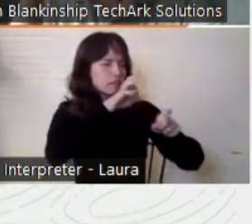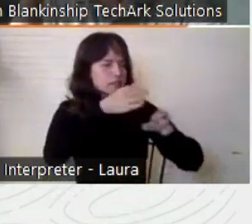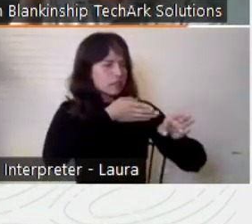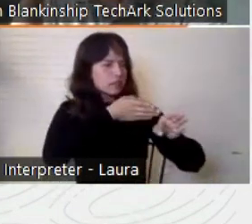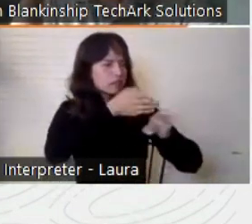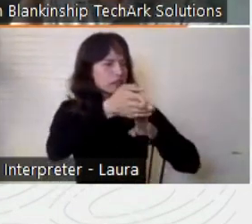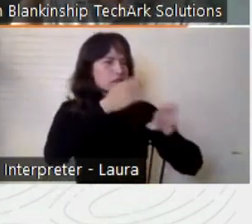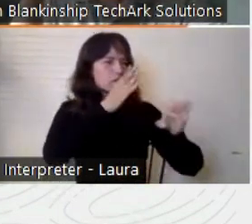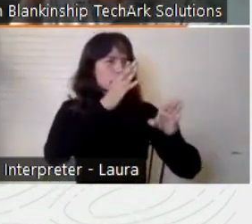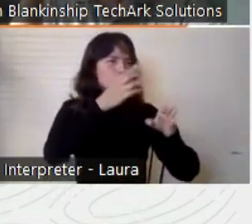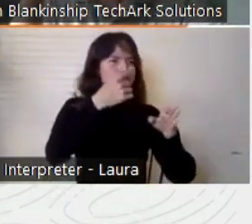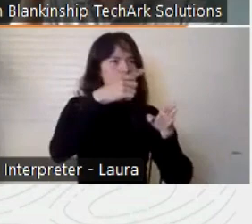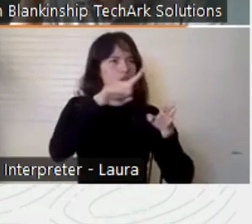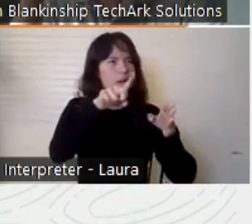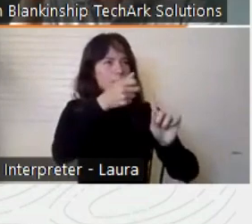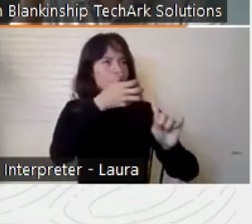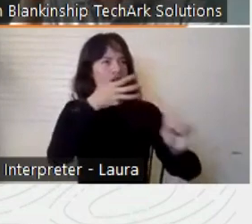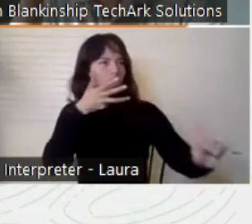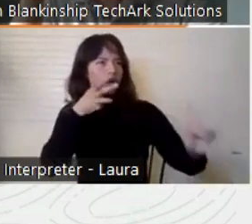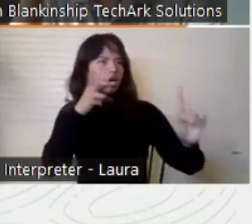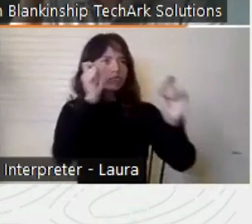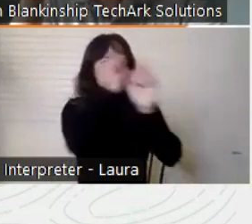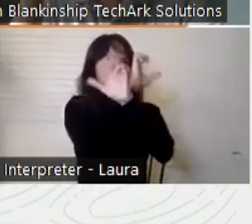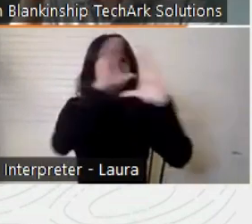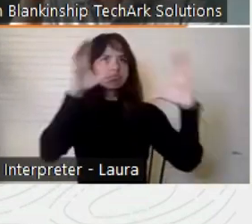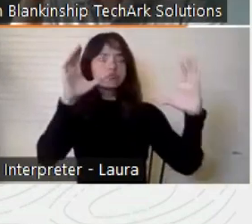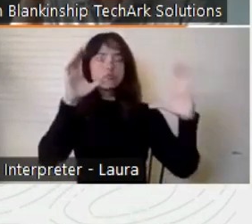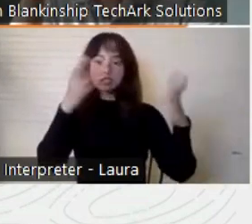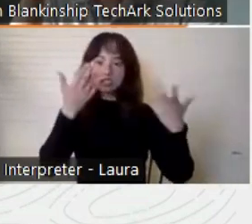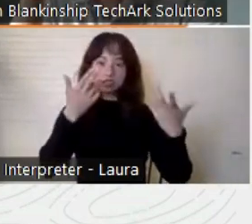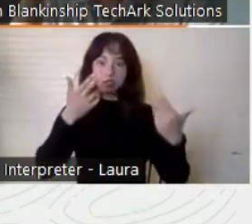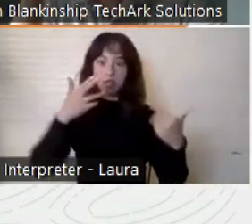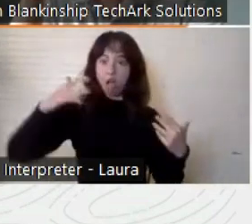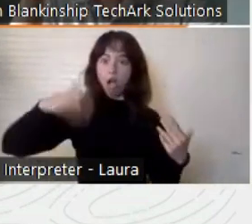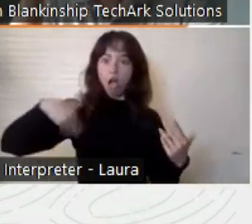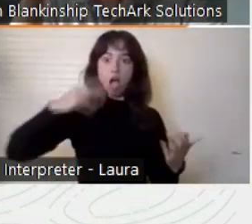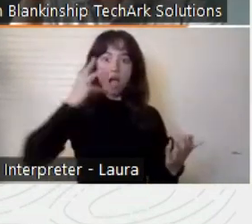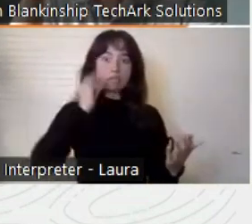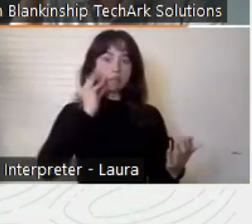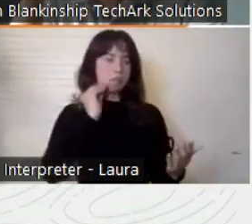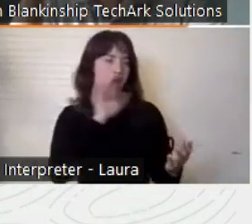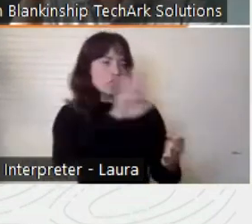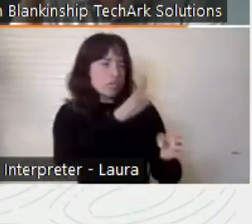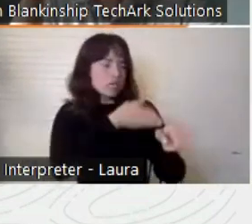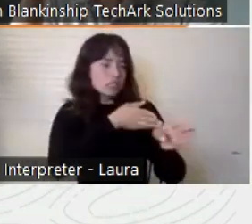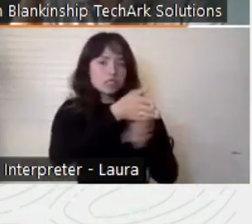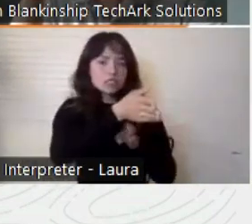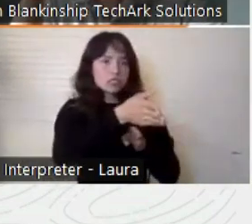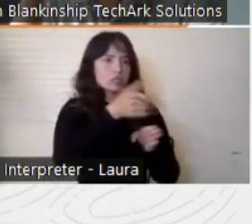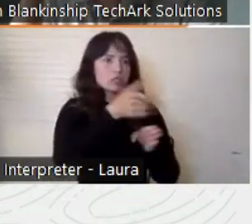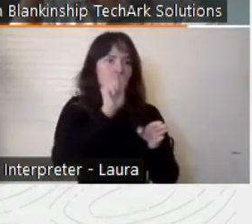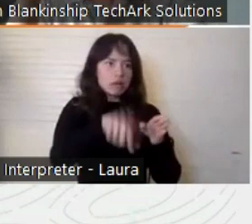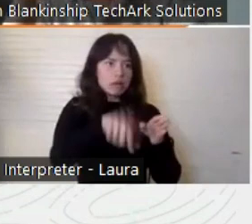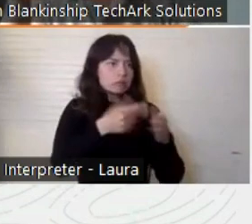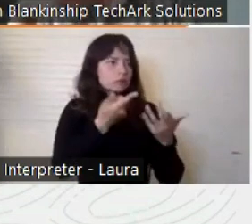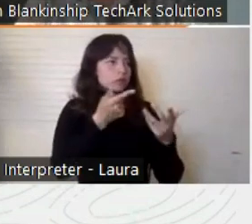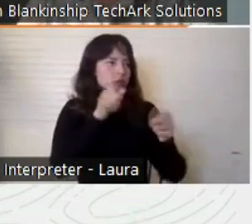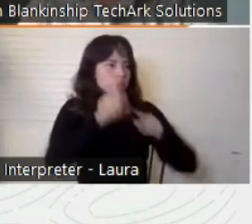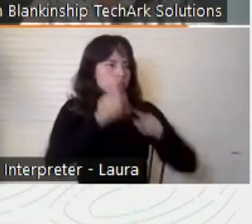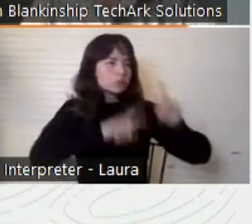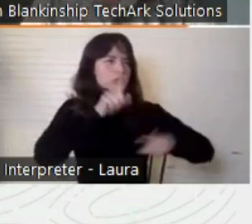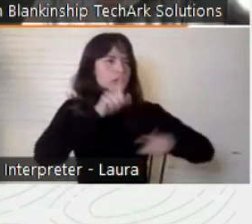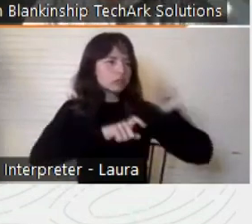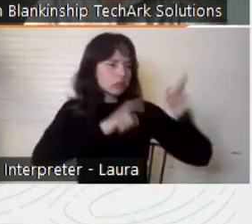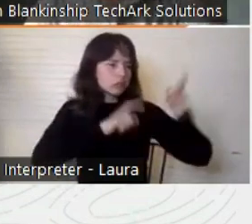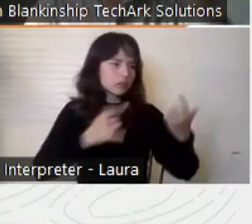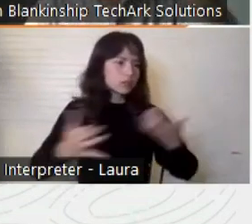them, because you have to be kind of a quick study. Yes. I want students to understand that when you work in web development and you're not working for